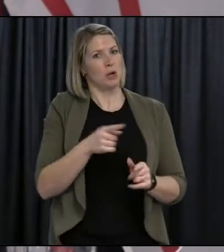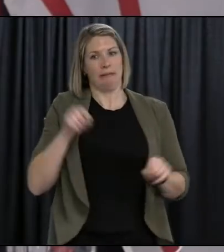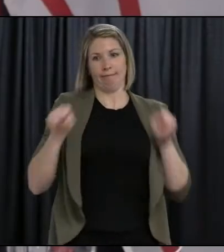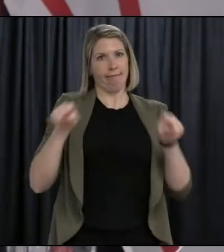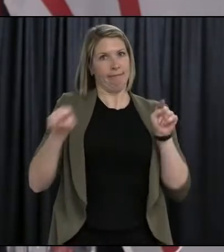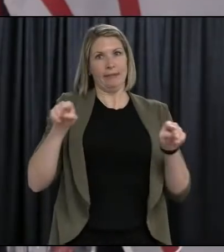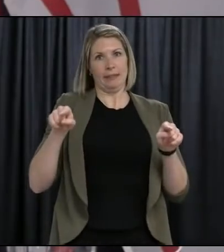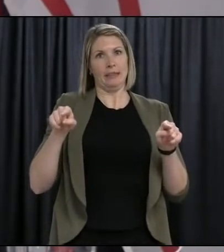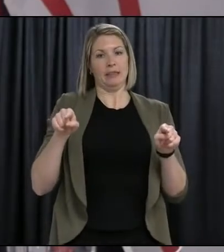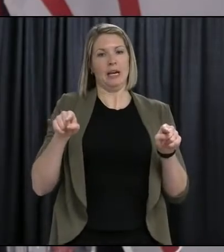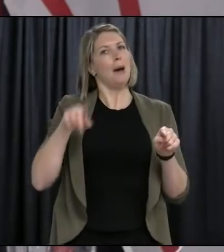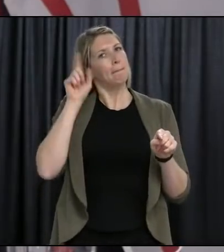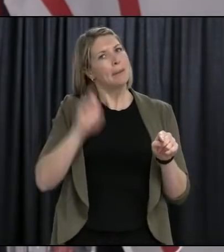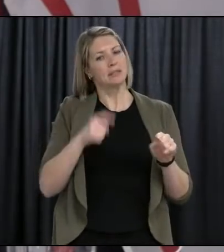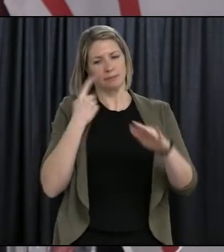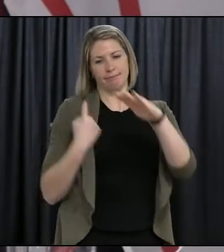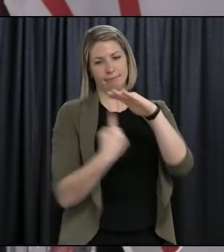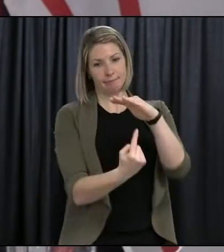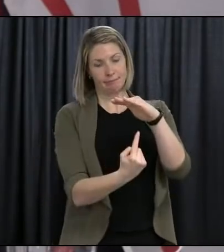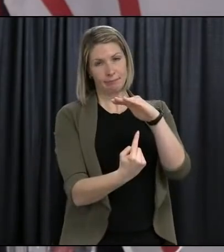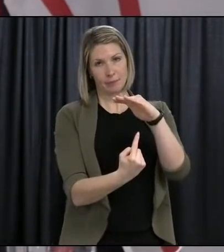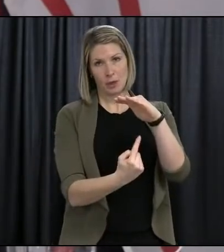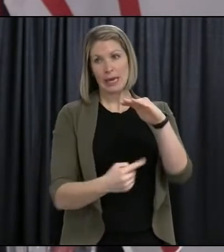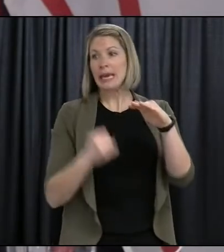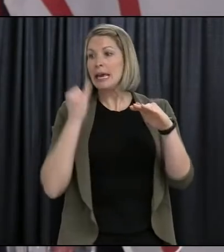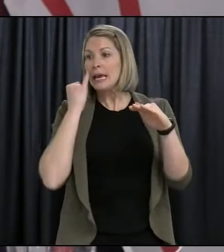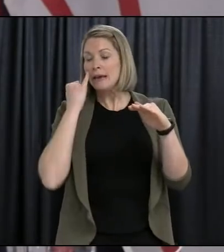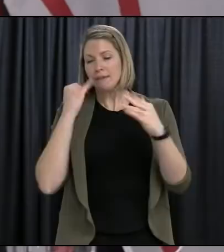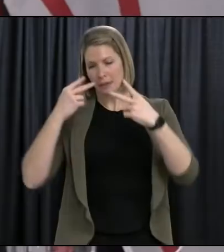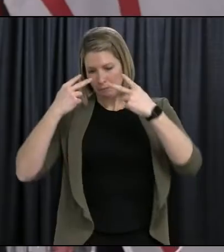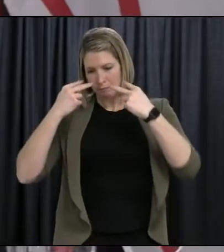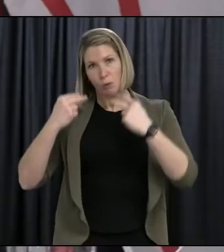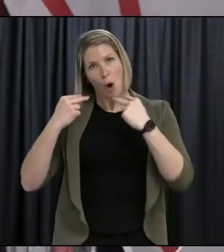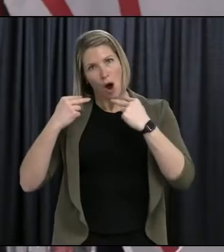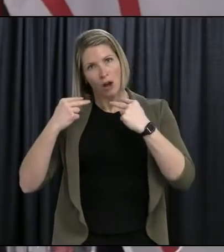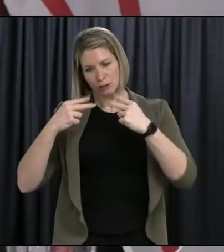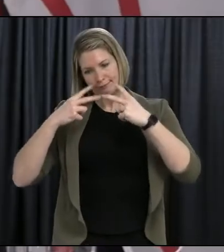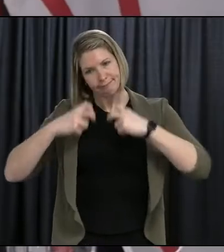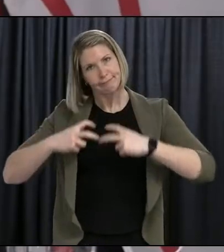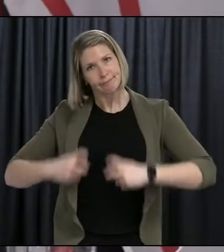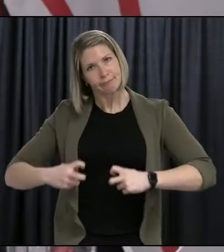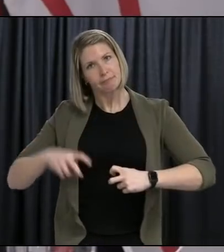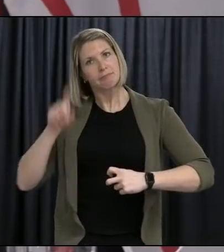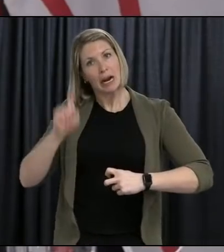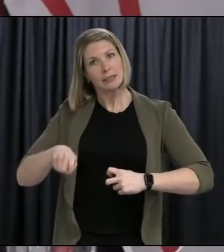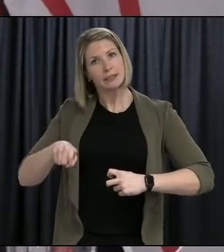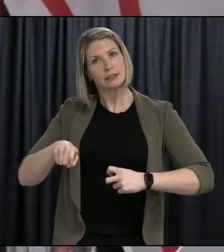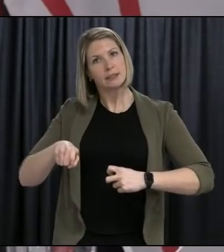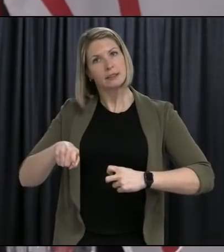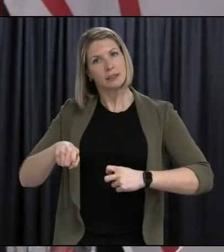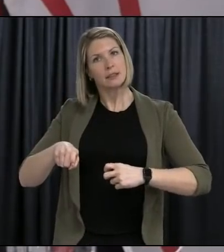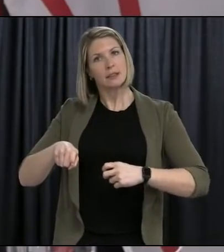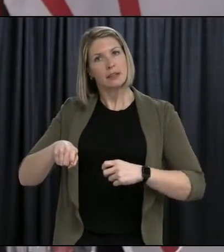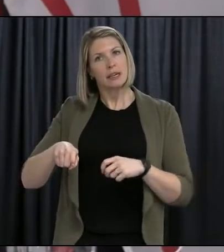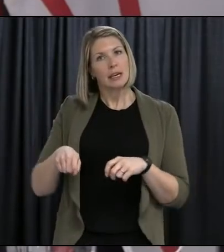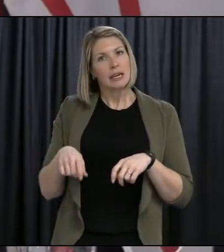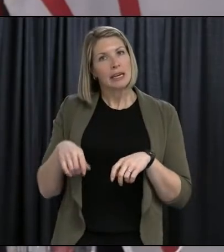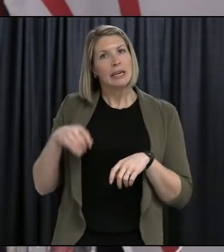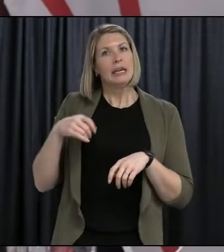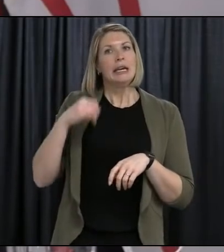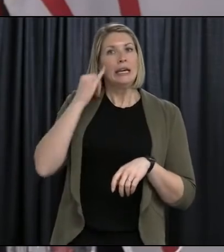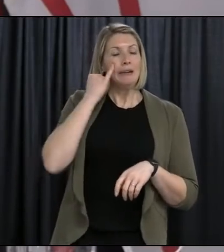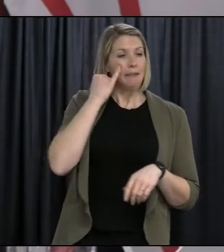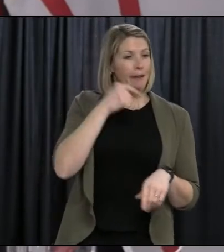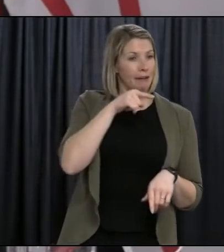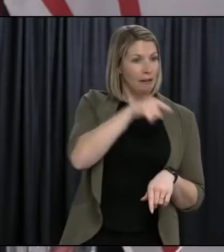for confirmation that it is truly a negative by the PCR or the gold standard. So I know there's be anxieties and waiting